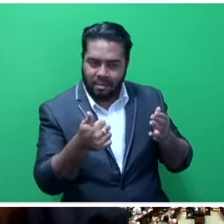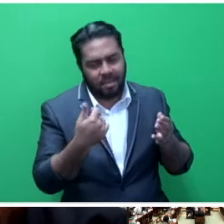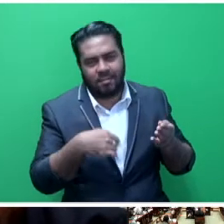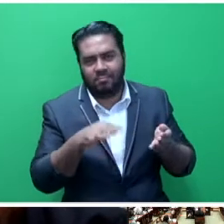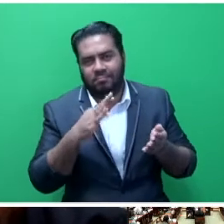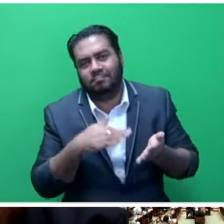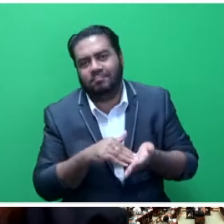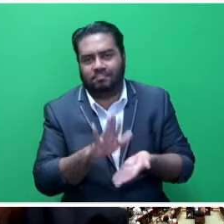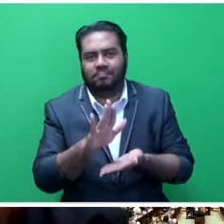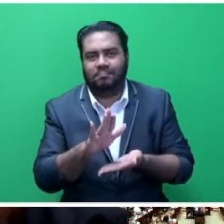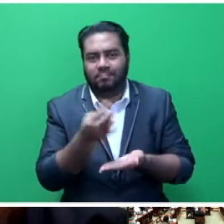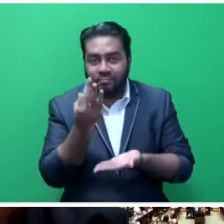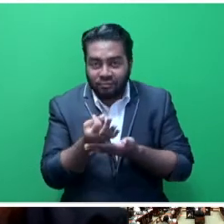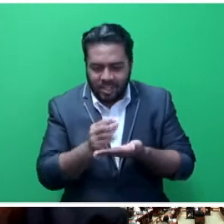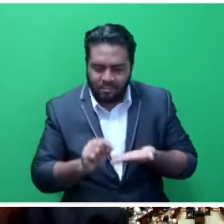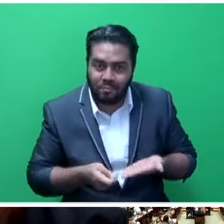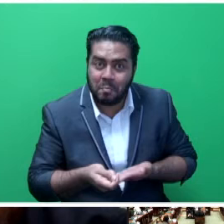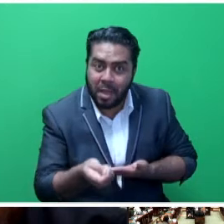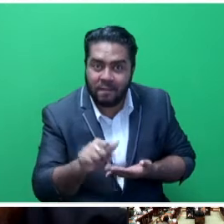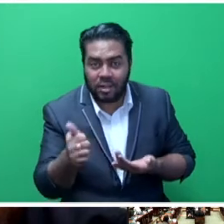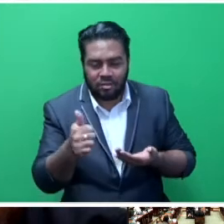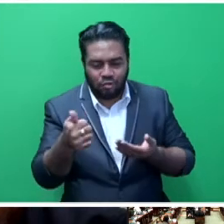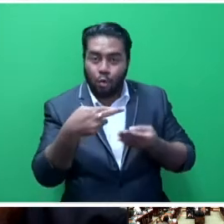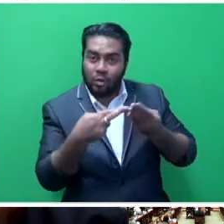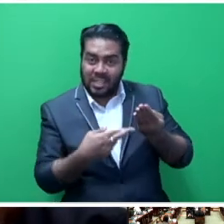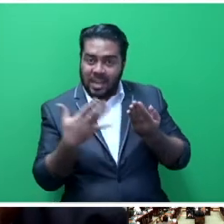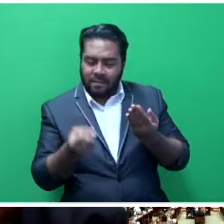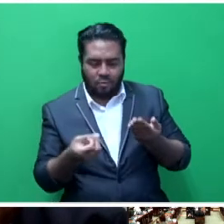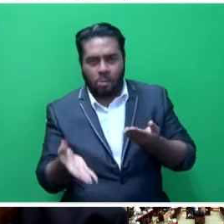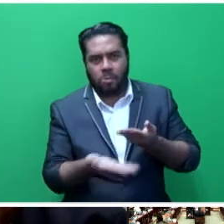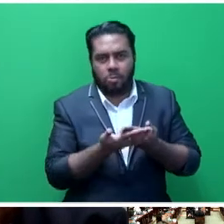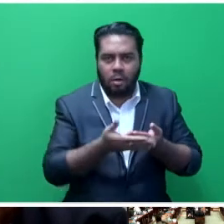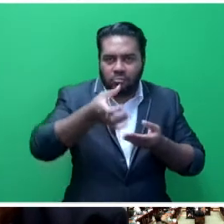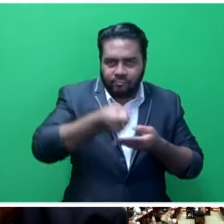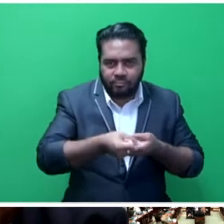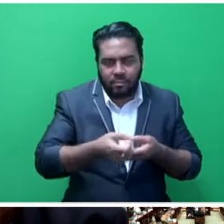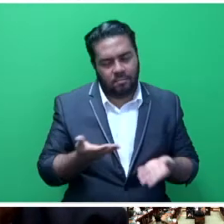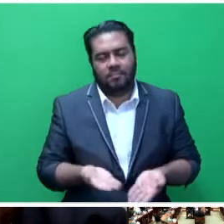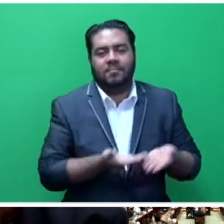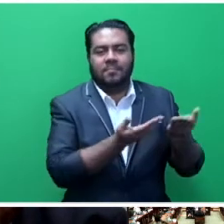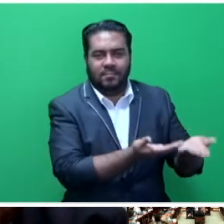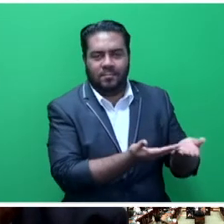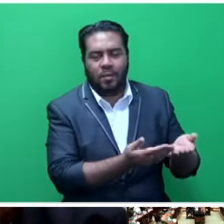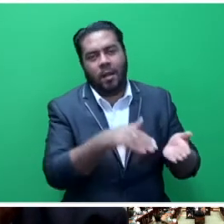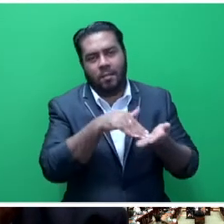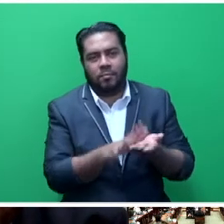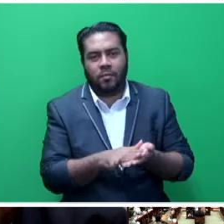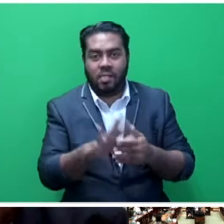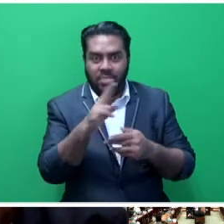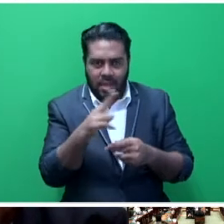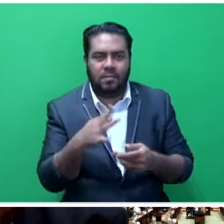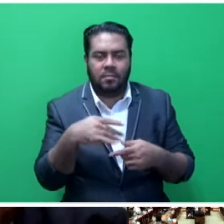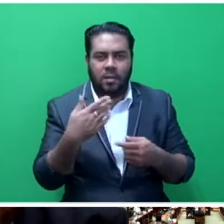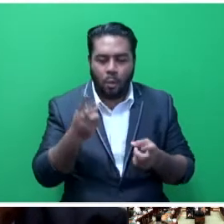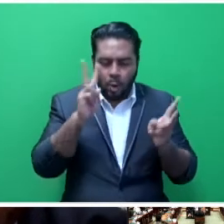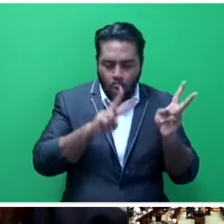Papers, but also making sure that whatever is in the application is consistent with what is on the ground. In their field report, they look at the